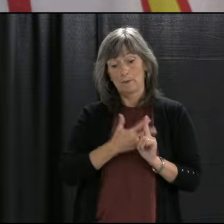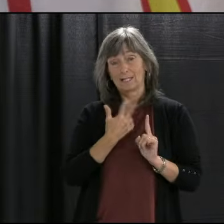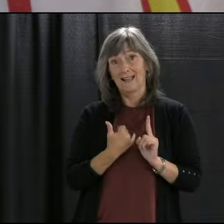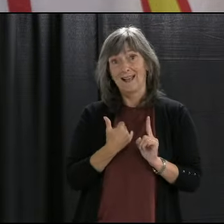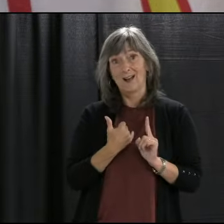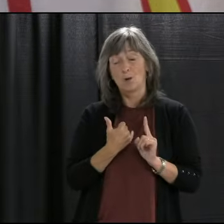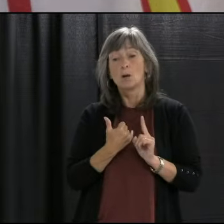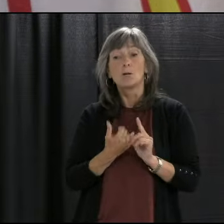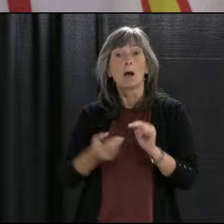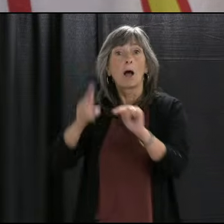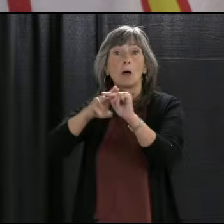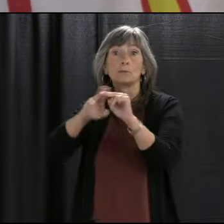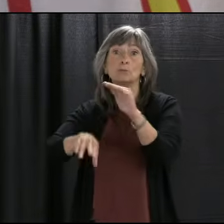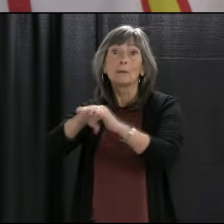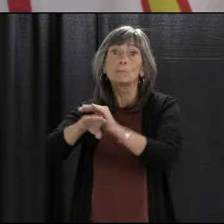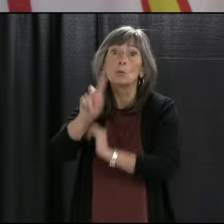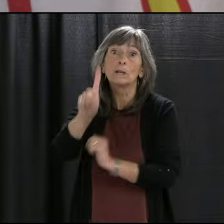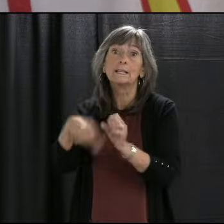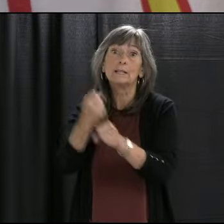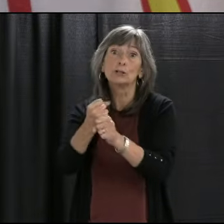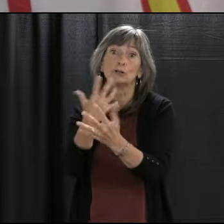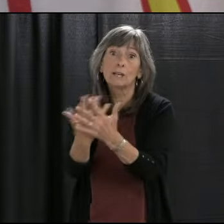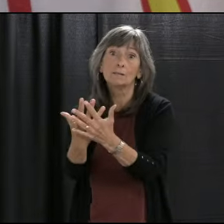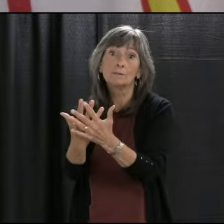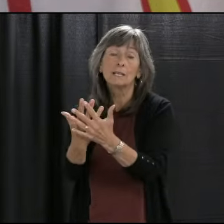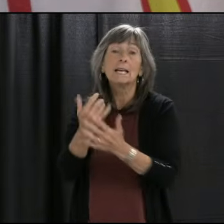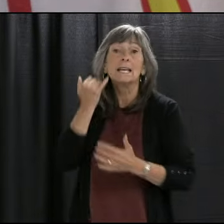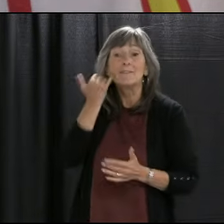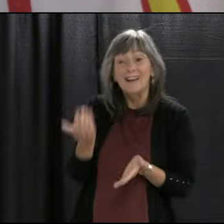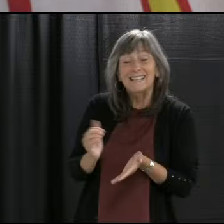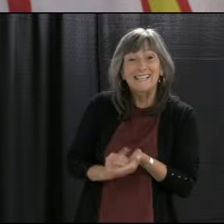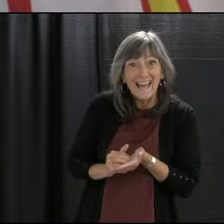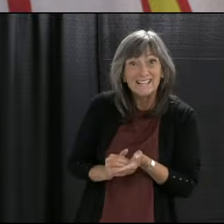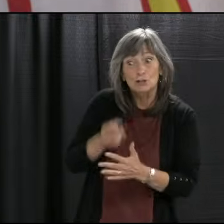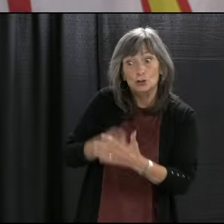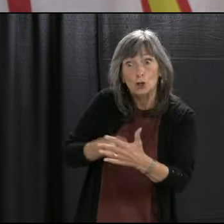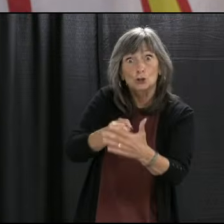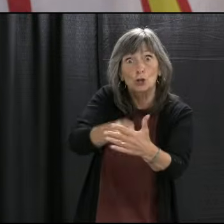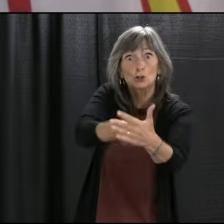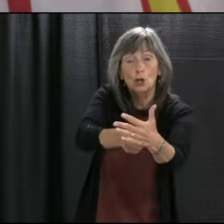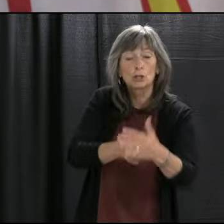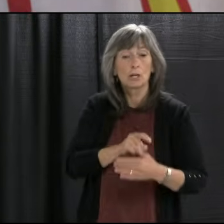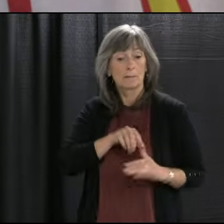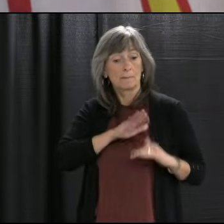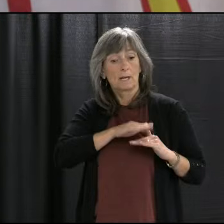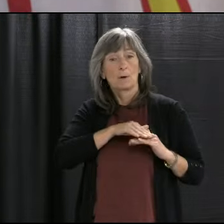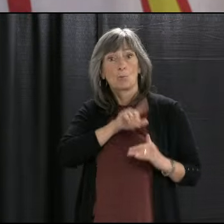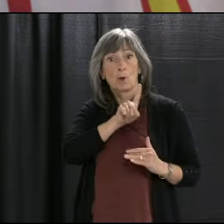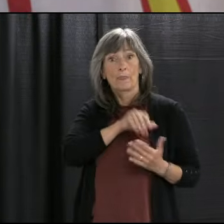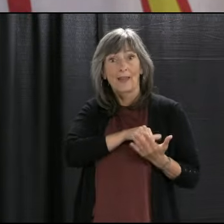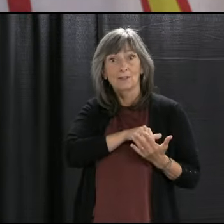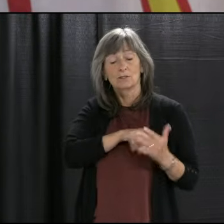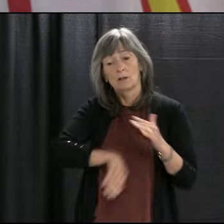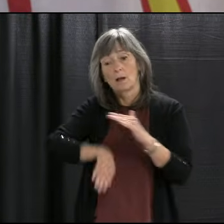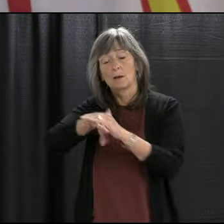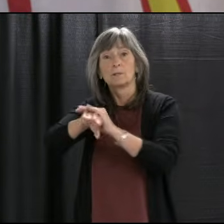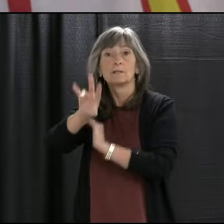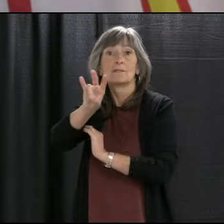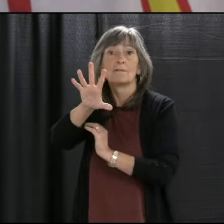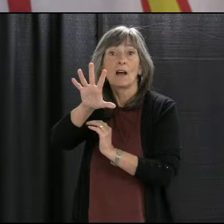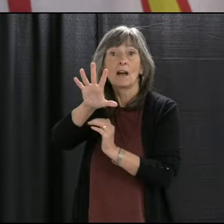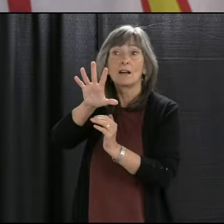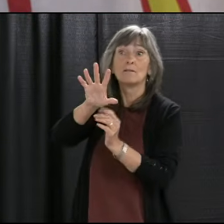to up to 1 year. For a subsequent offense, fines increase from a minimum of $1,000 to $75,000